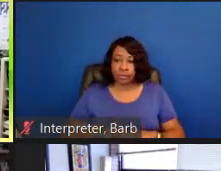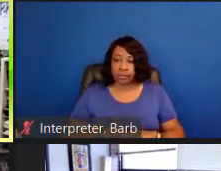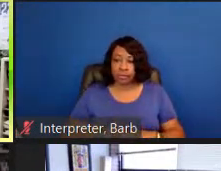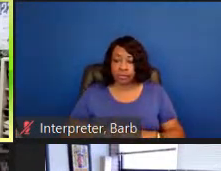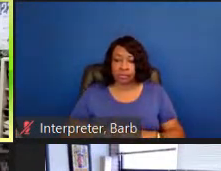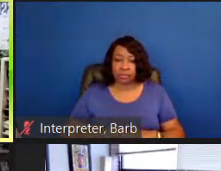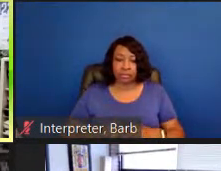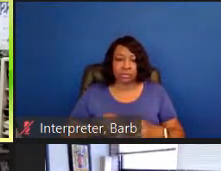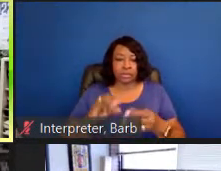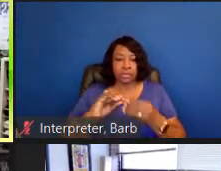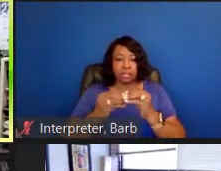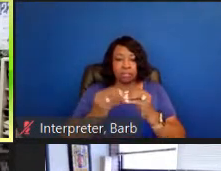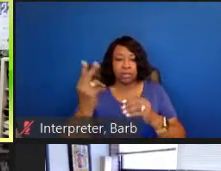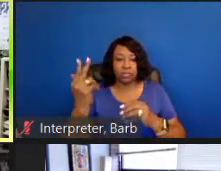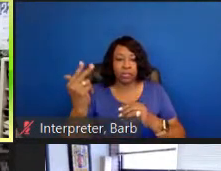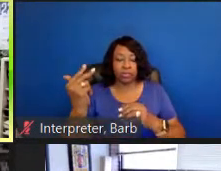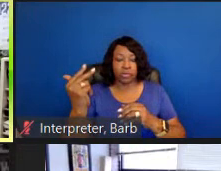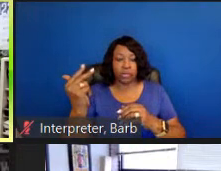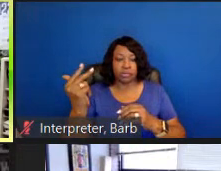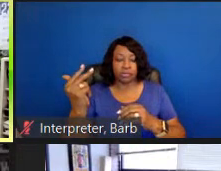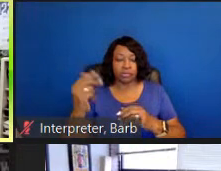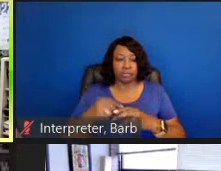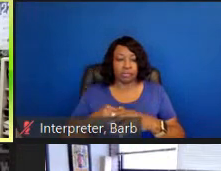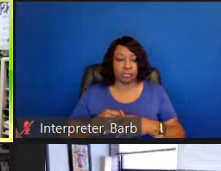Slide 13.